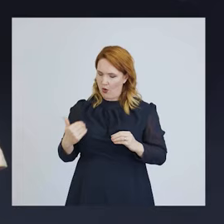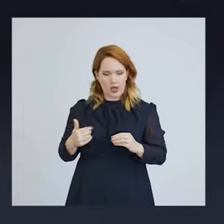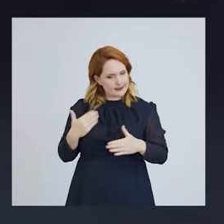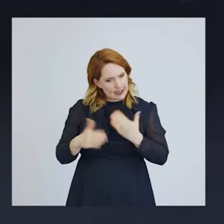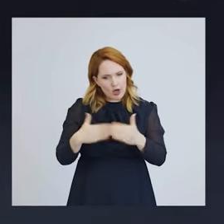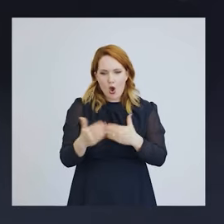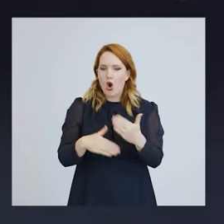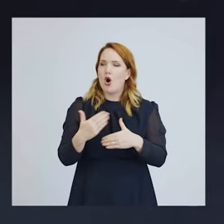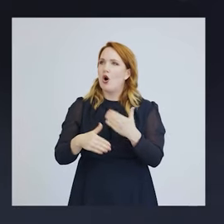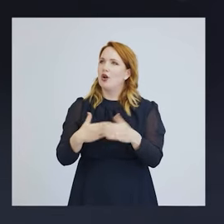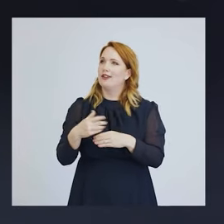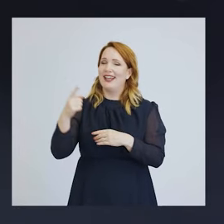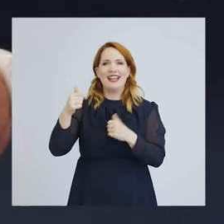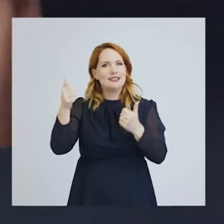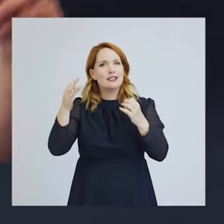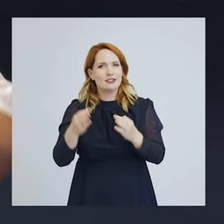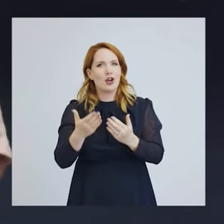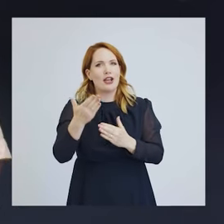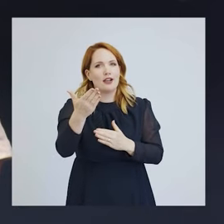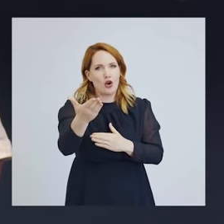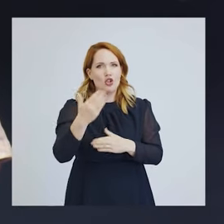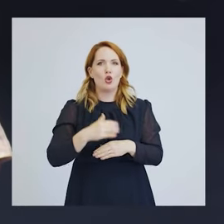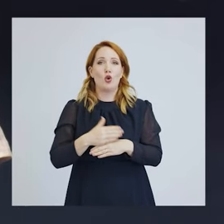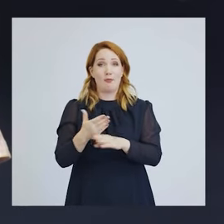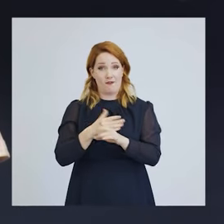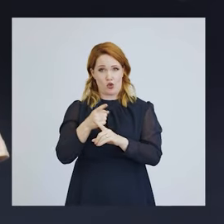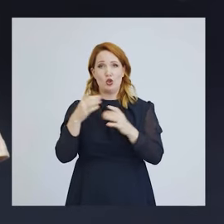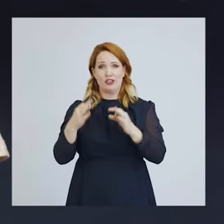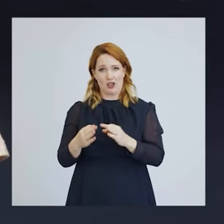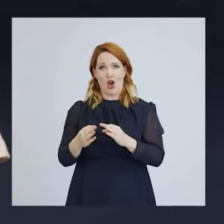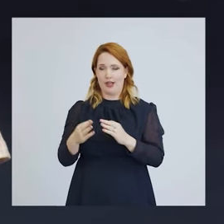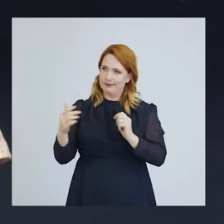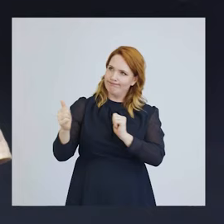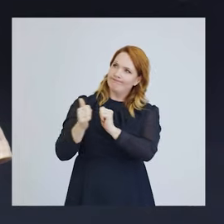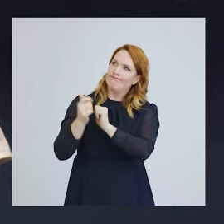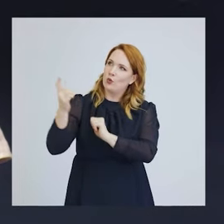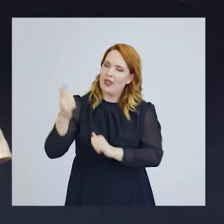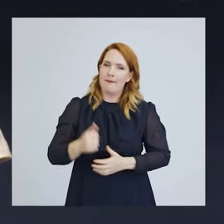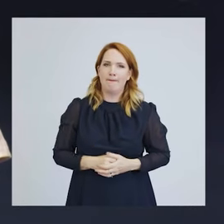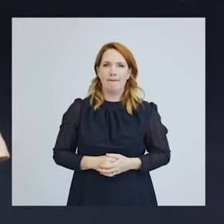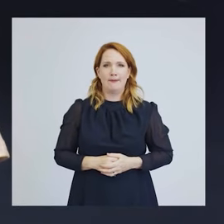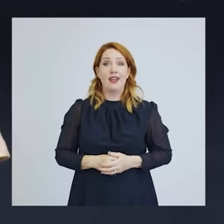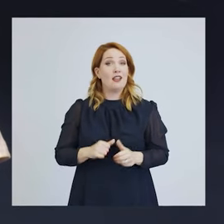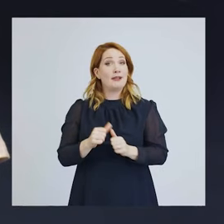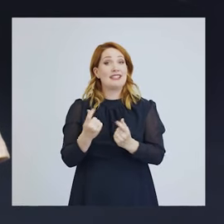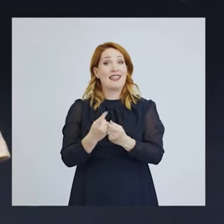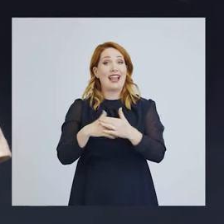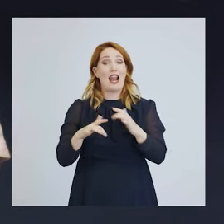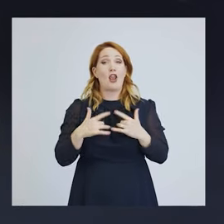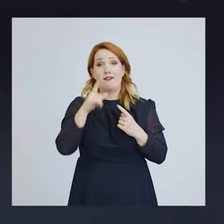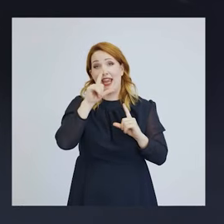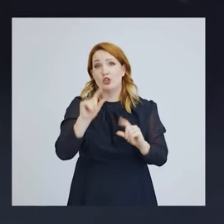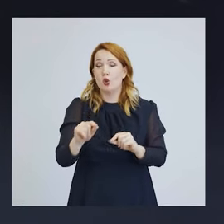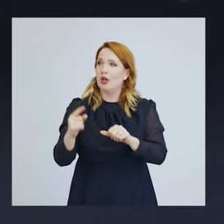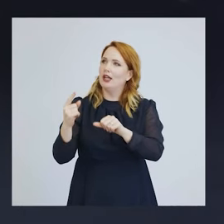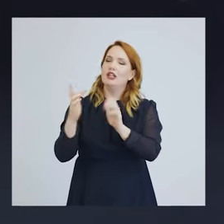trust you. And I'm going to stop where I started. That, remember, he has decided you far before you decided him. In fact, the